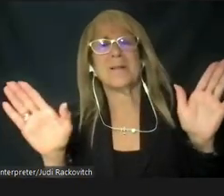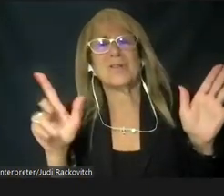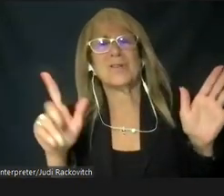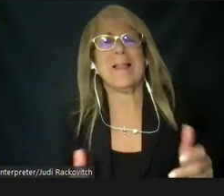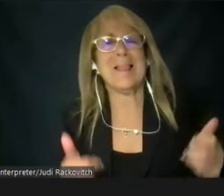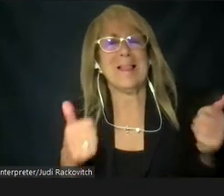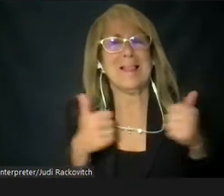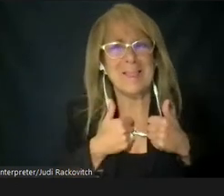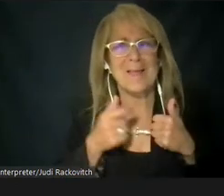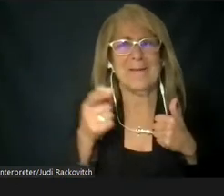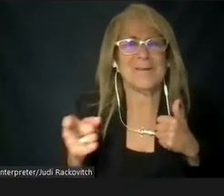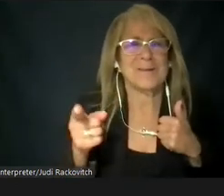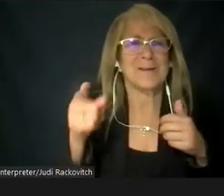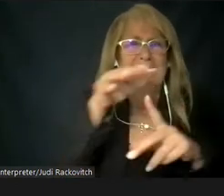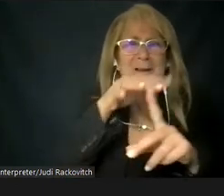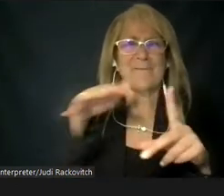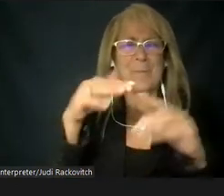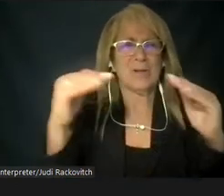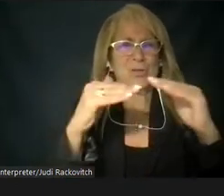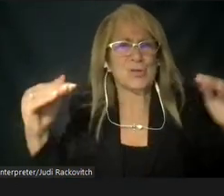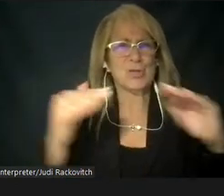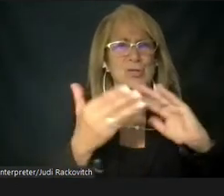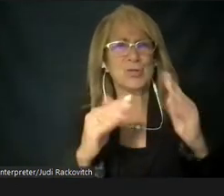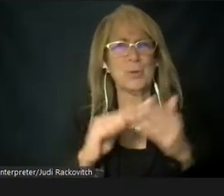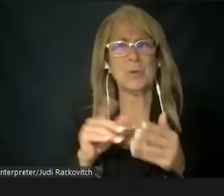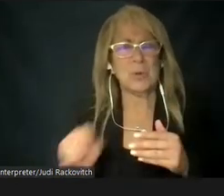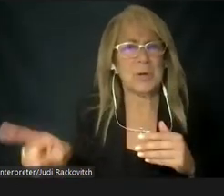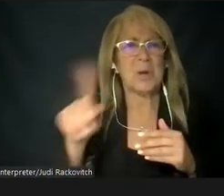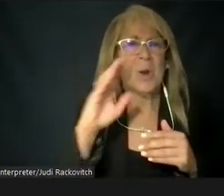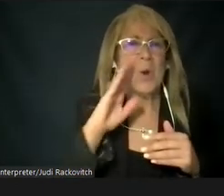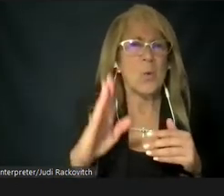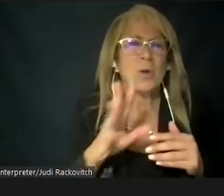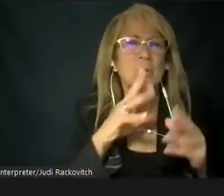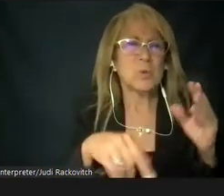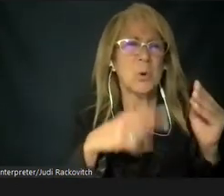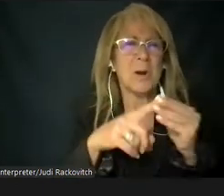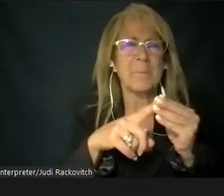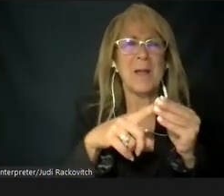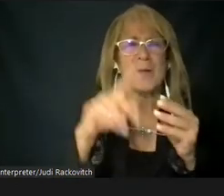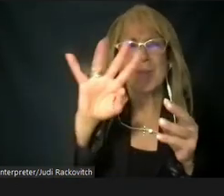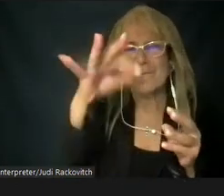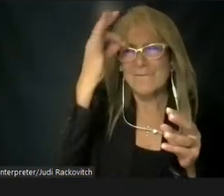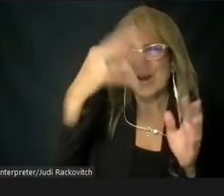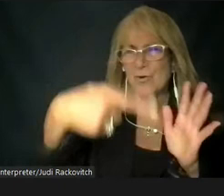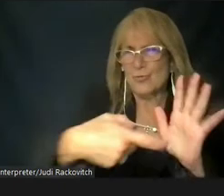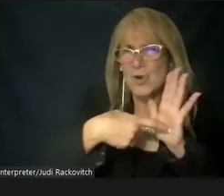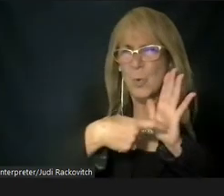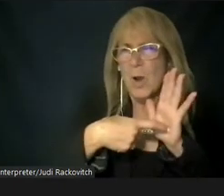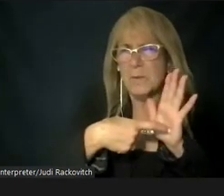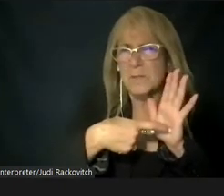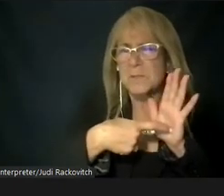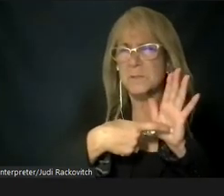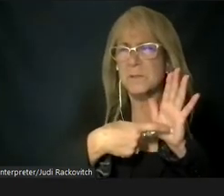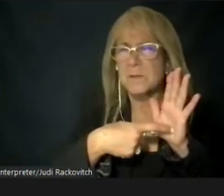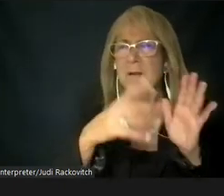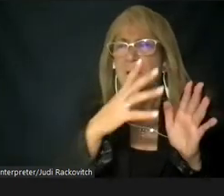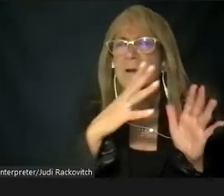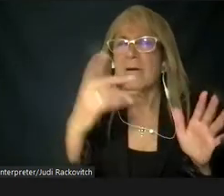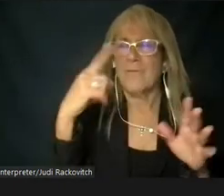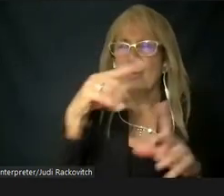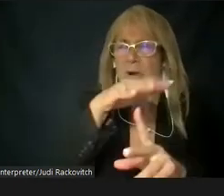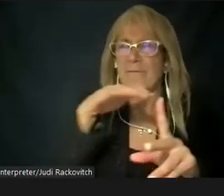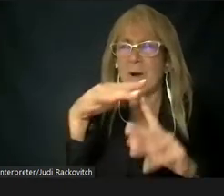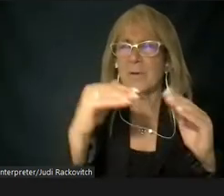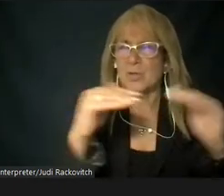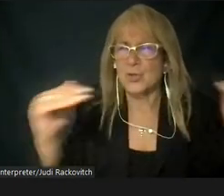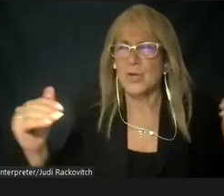justice communities, we're going to spend some time walking you through the federal requirements to address environmental justice and some of the tools we'll be using to engage with